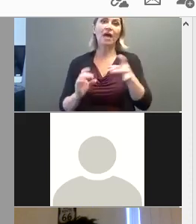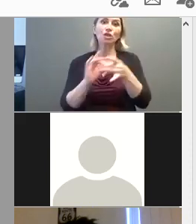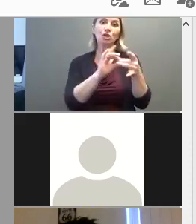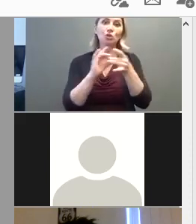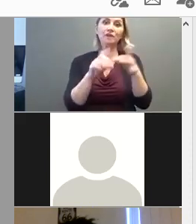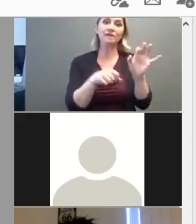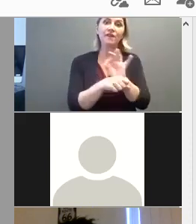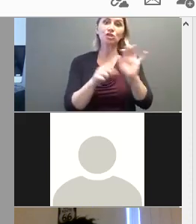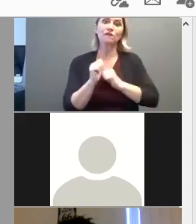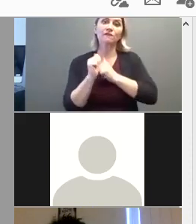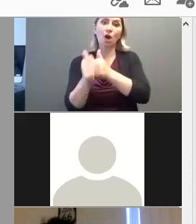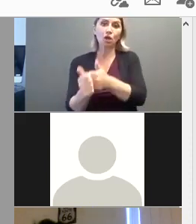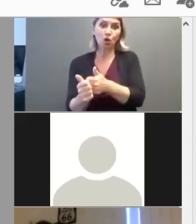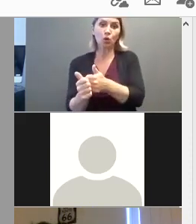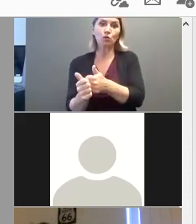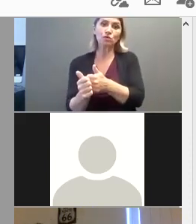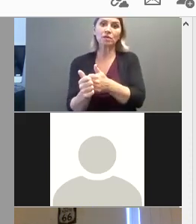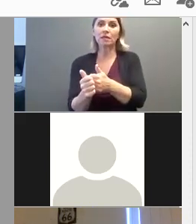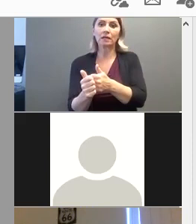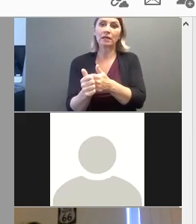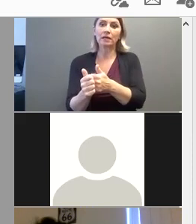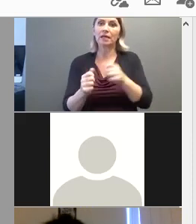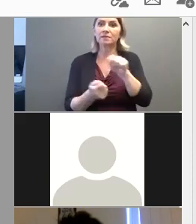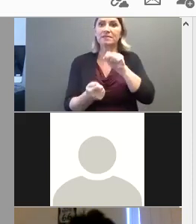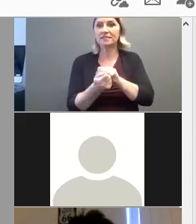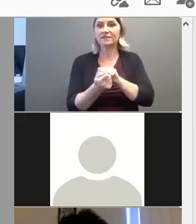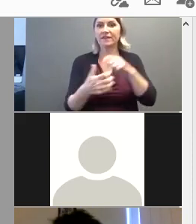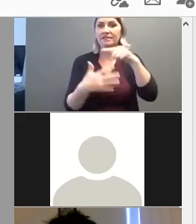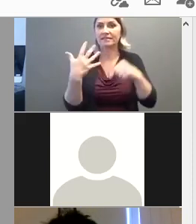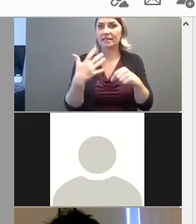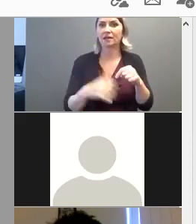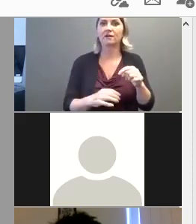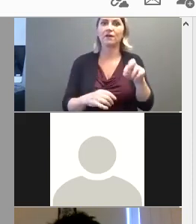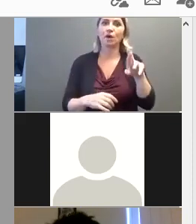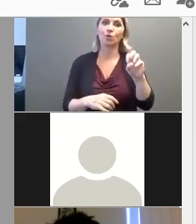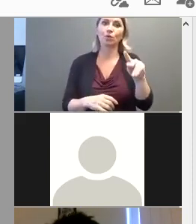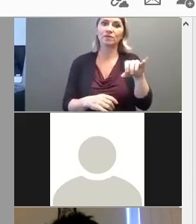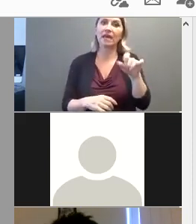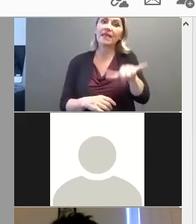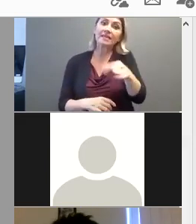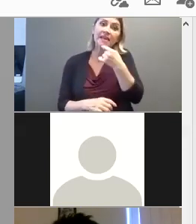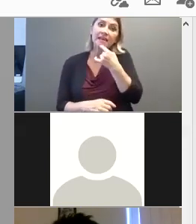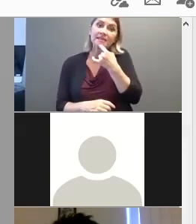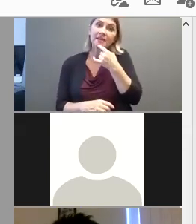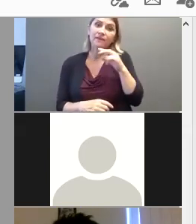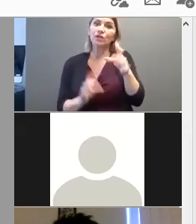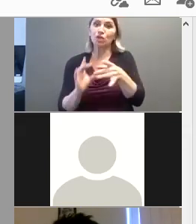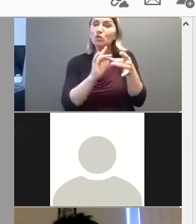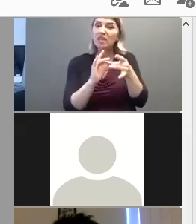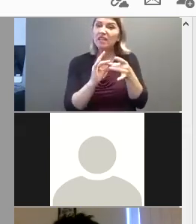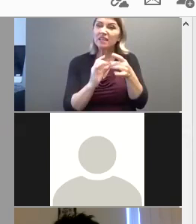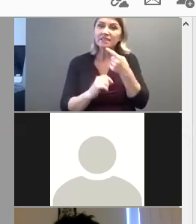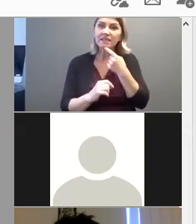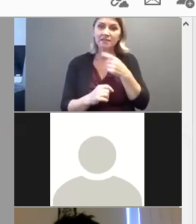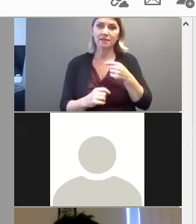basically follows certain set of rules. The union function just says, well, I have to talk